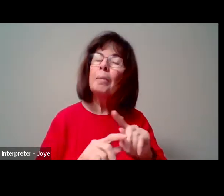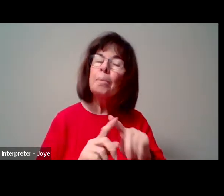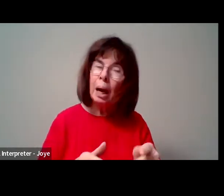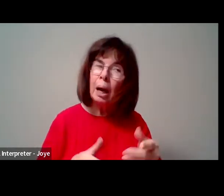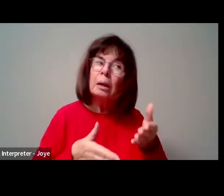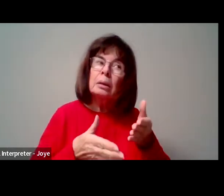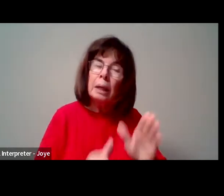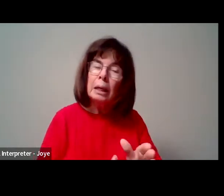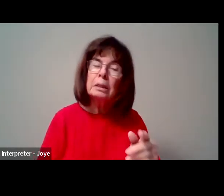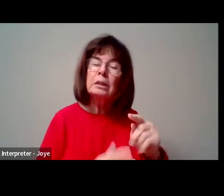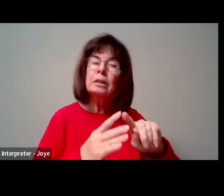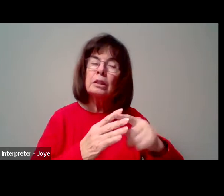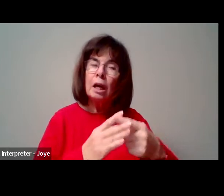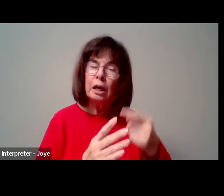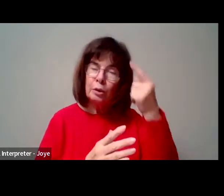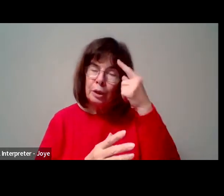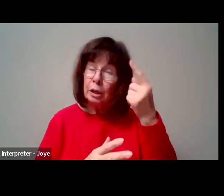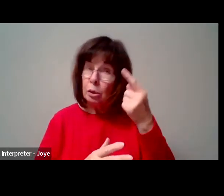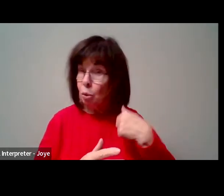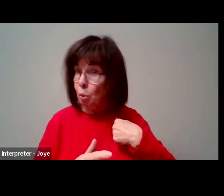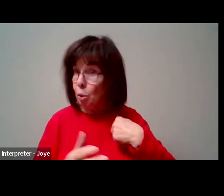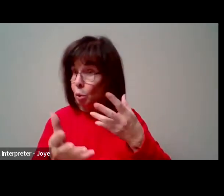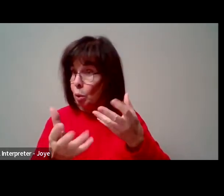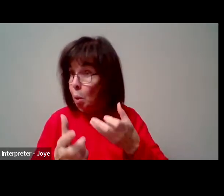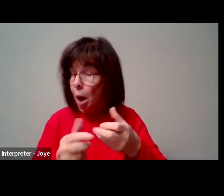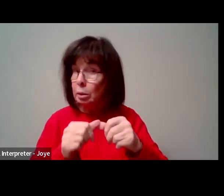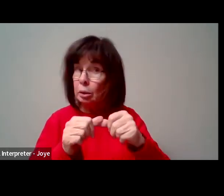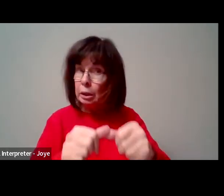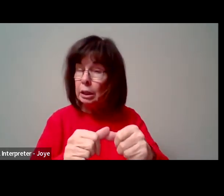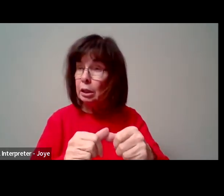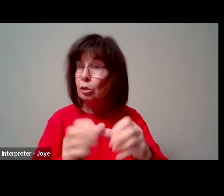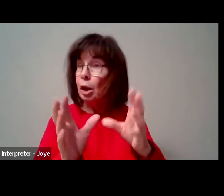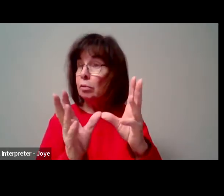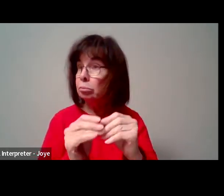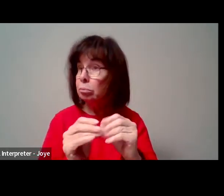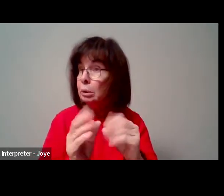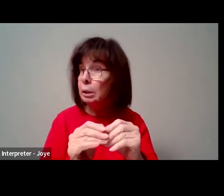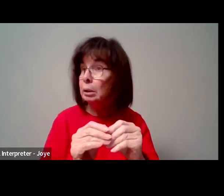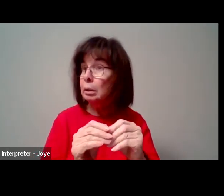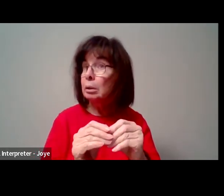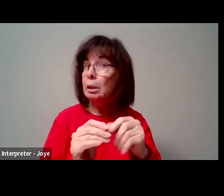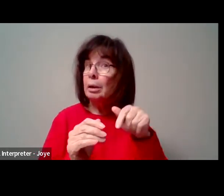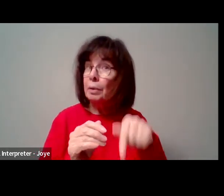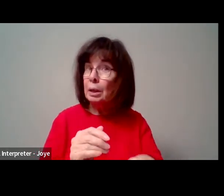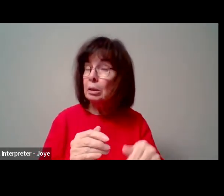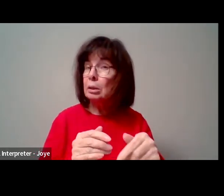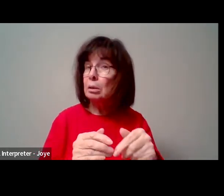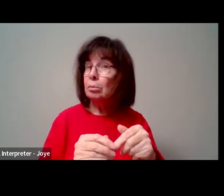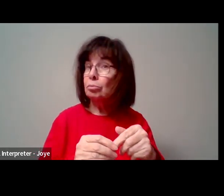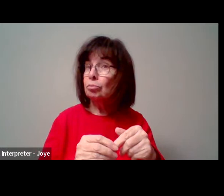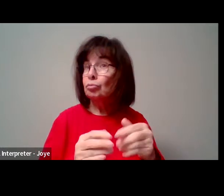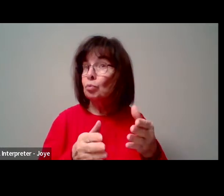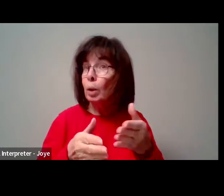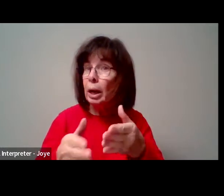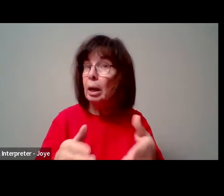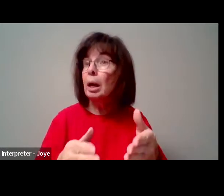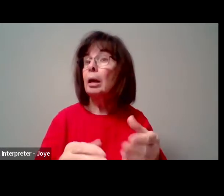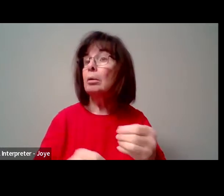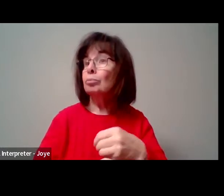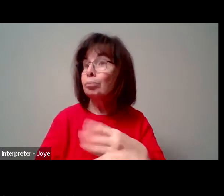thinking about, do we want to continue to meet in this particular format, in this particular